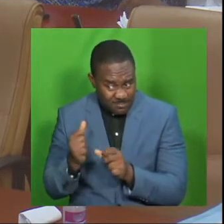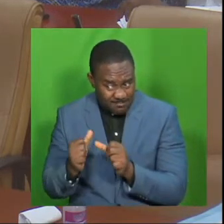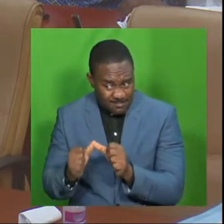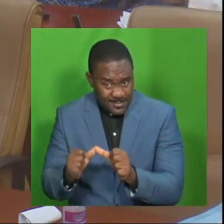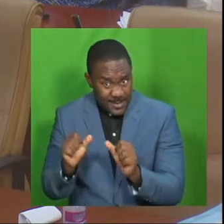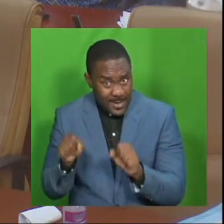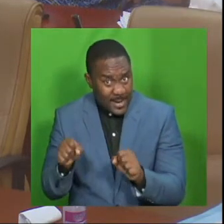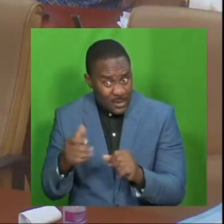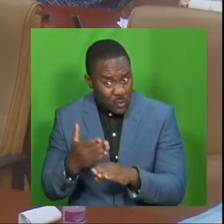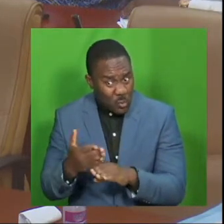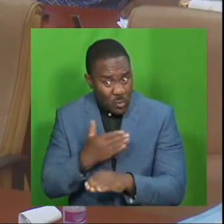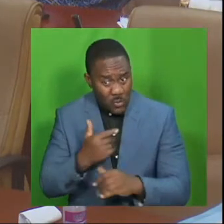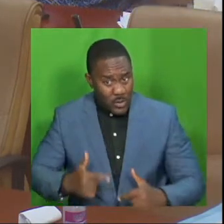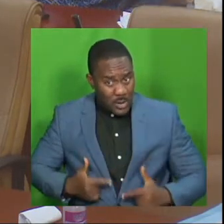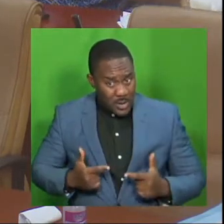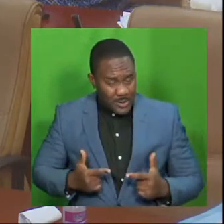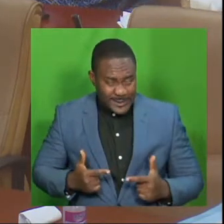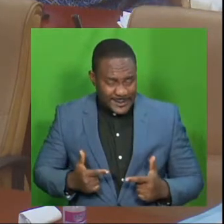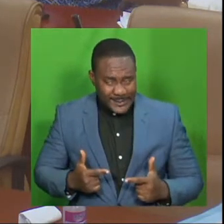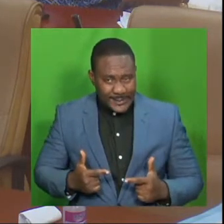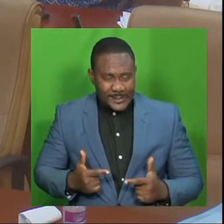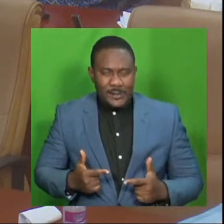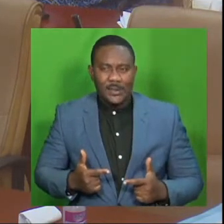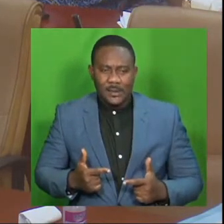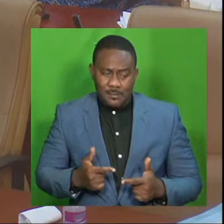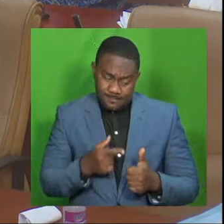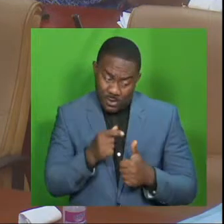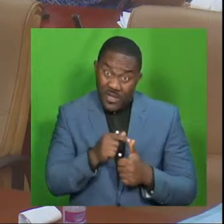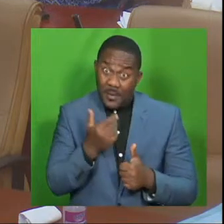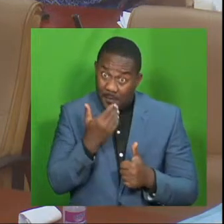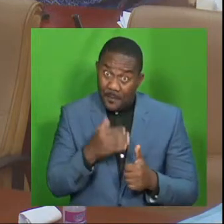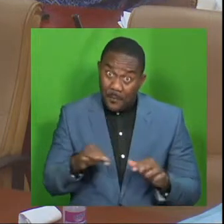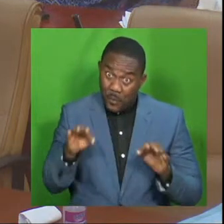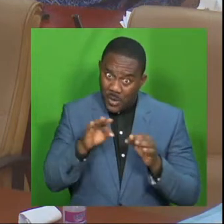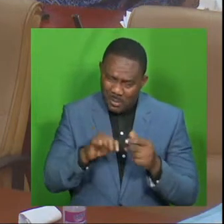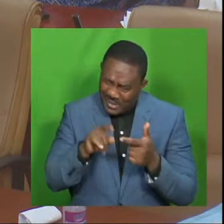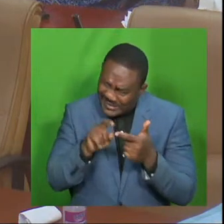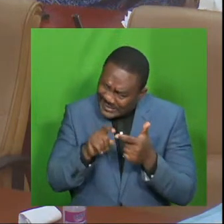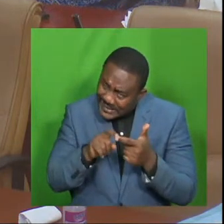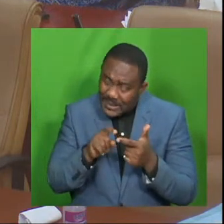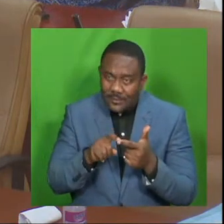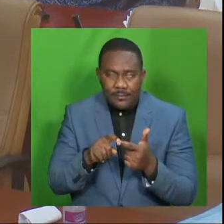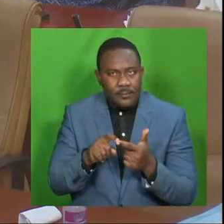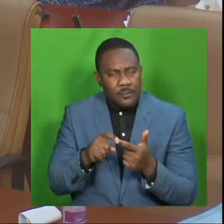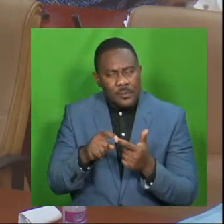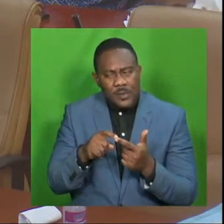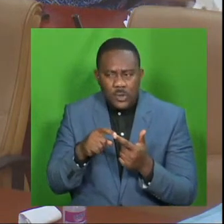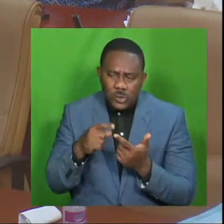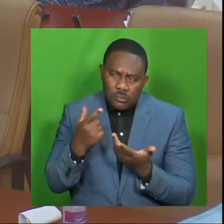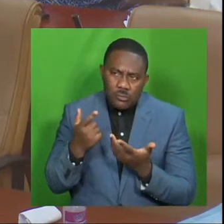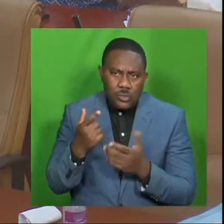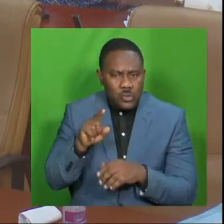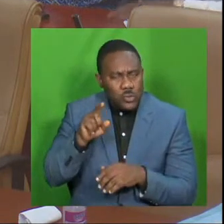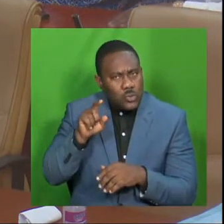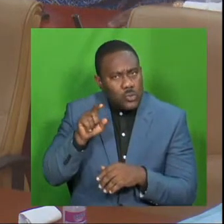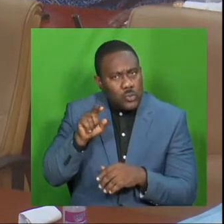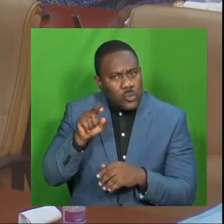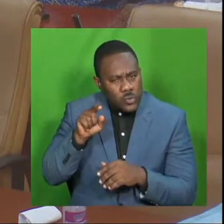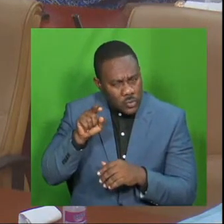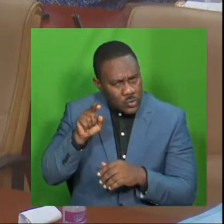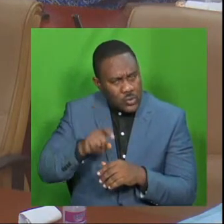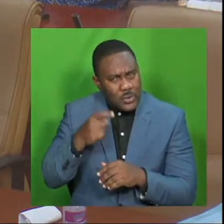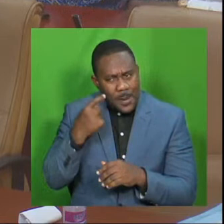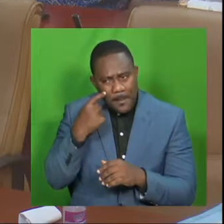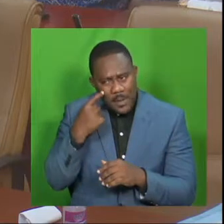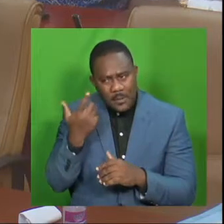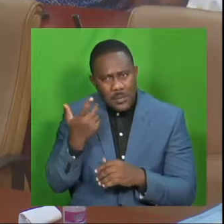So yes, let's dole out these funds to support them, but we should also look at some, for want of a better expression,